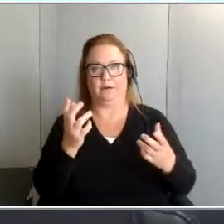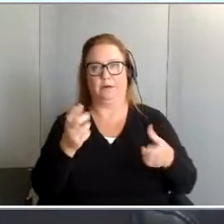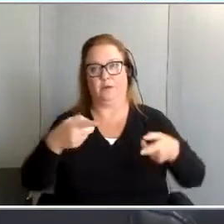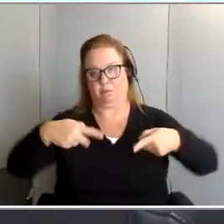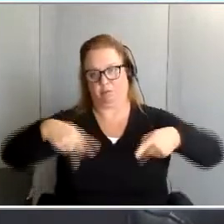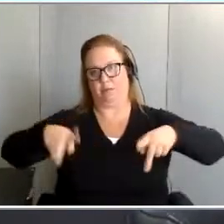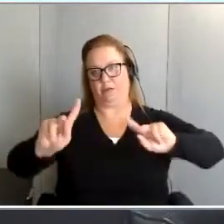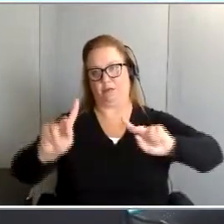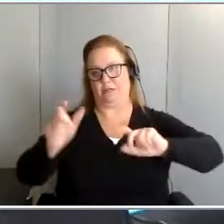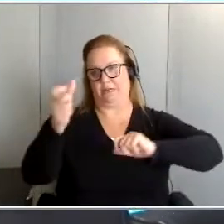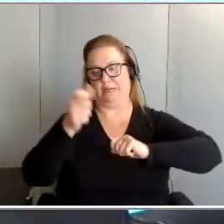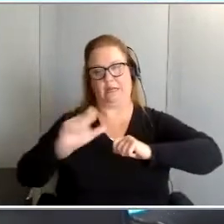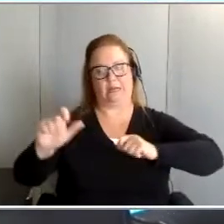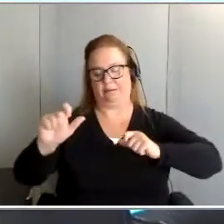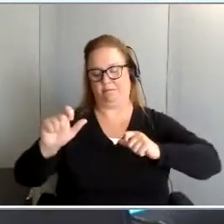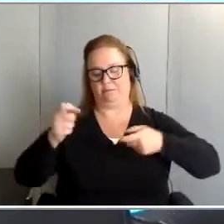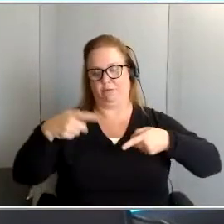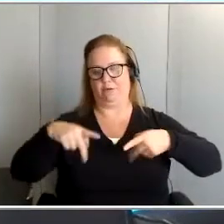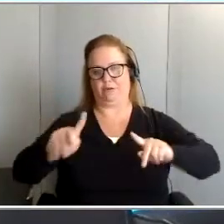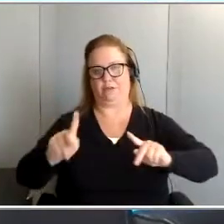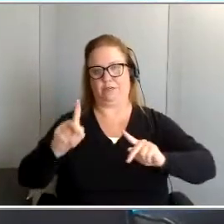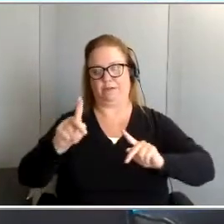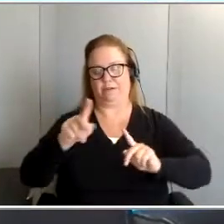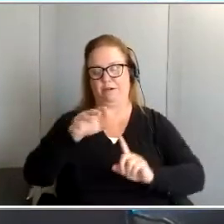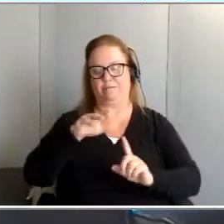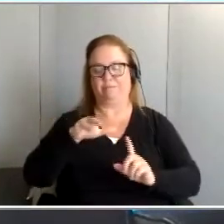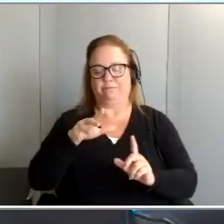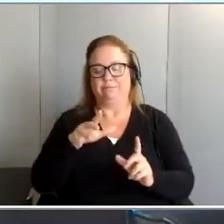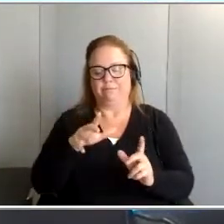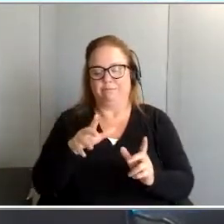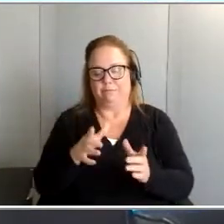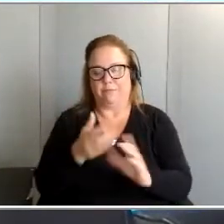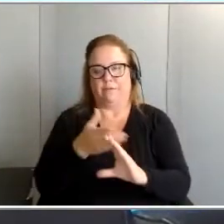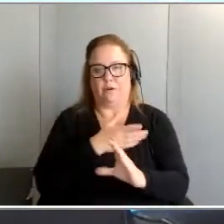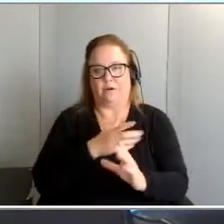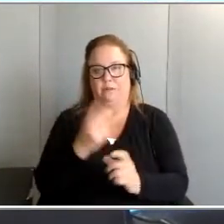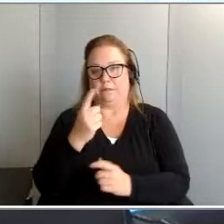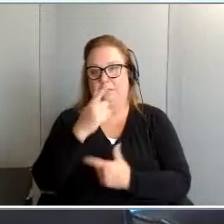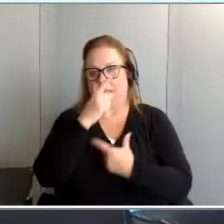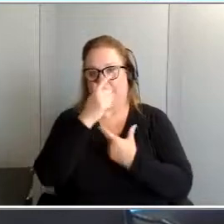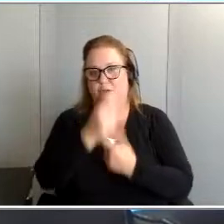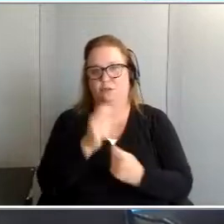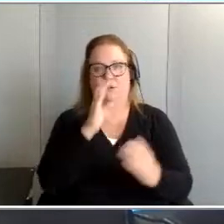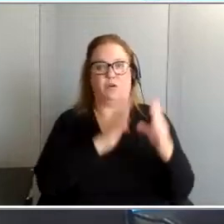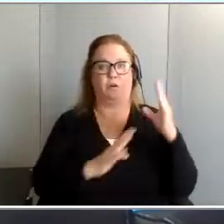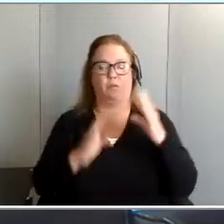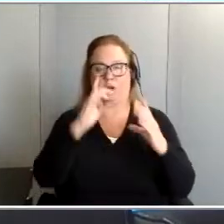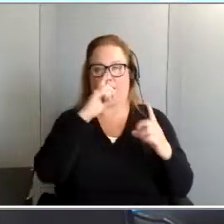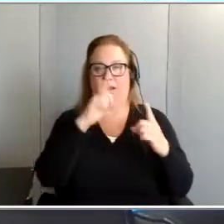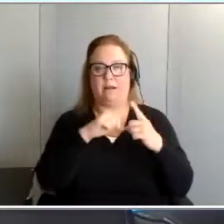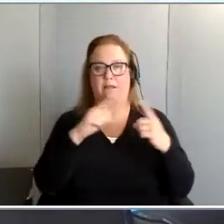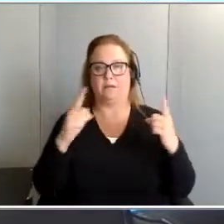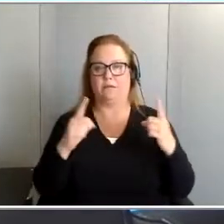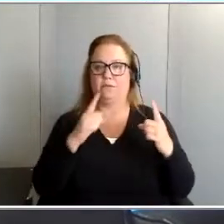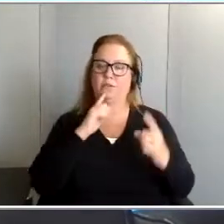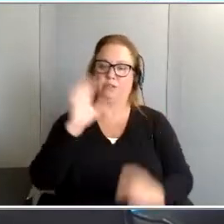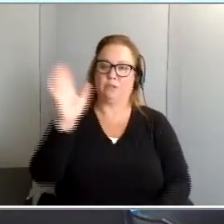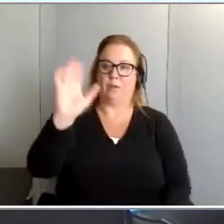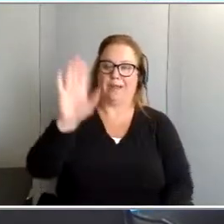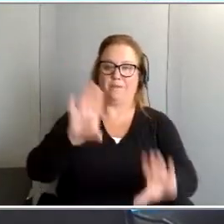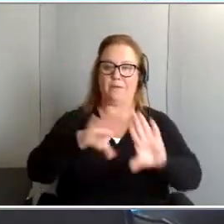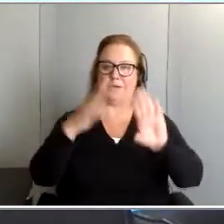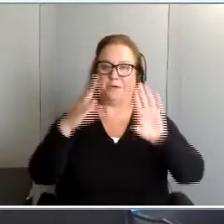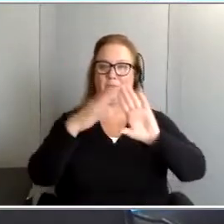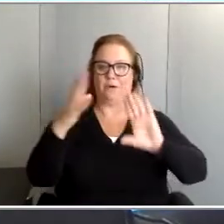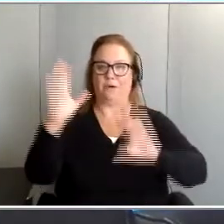have anybody spend any time with the animal. And if somebody's not interested or they're worried about an allergy, we'll just wave from the doorway or just